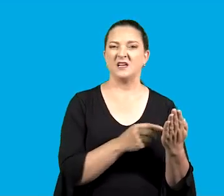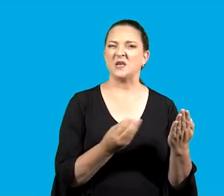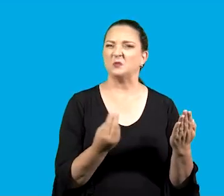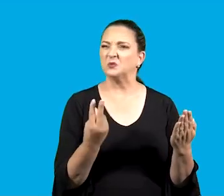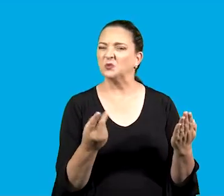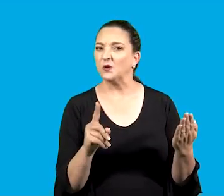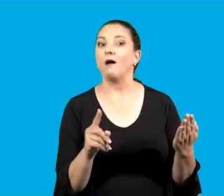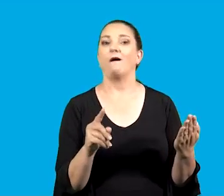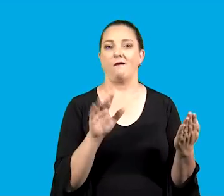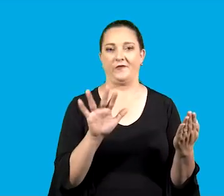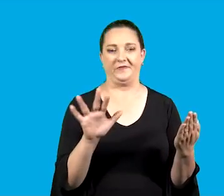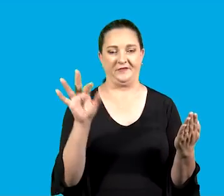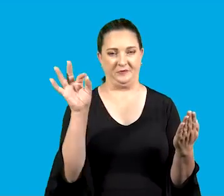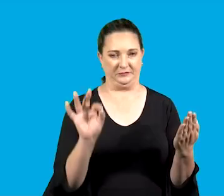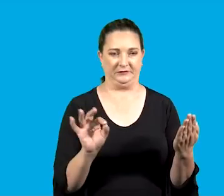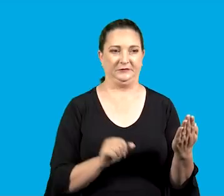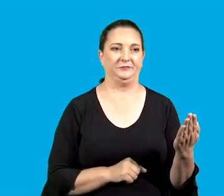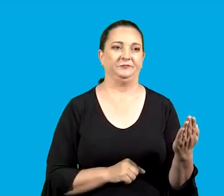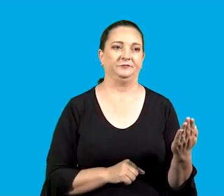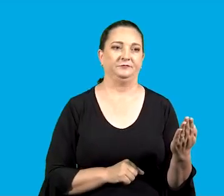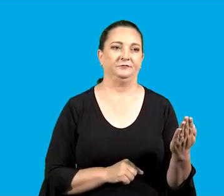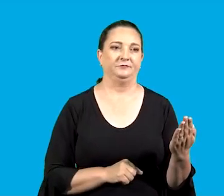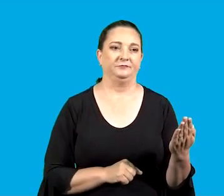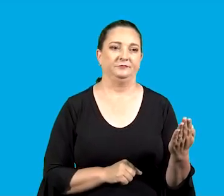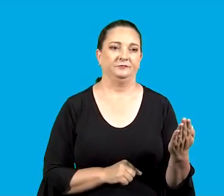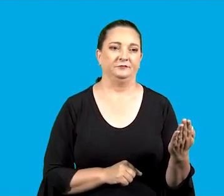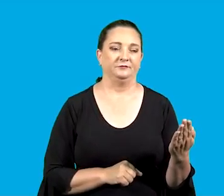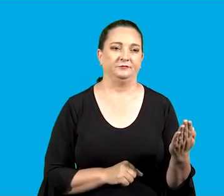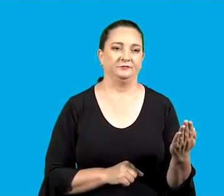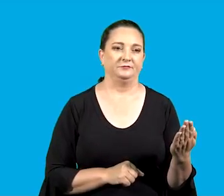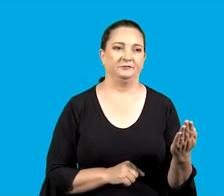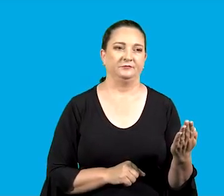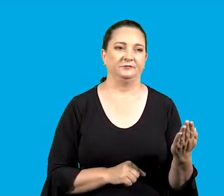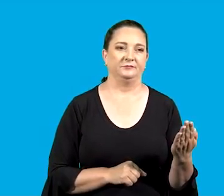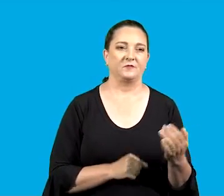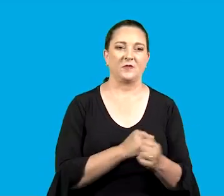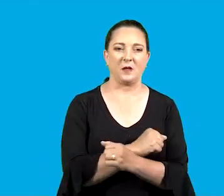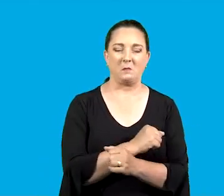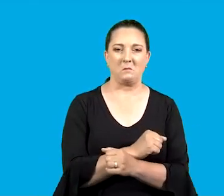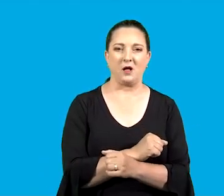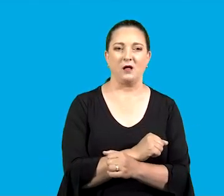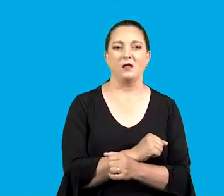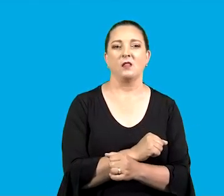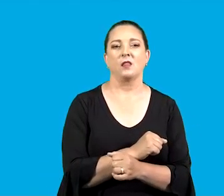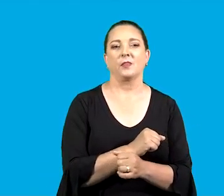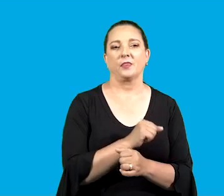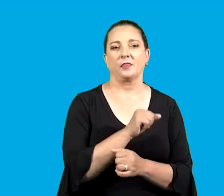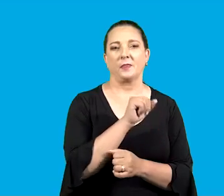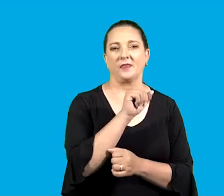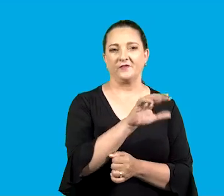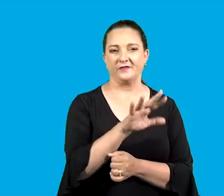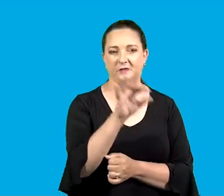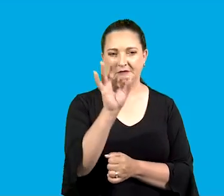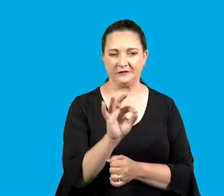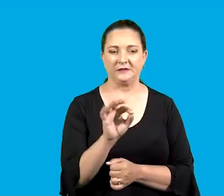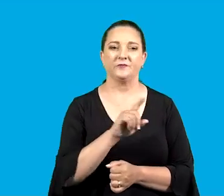2. Number 2 is 55% by 55%. That's 506, 660.